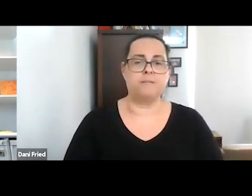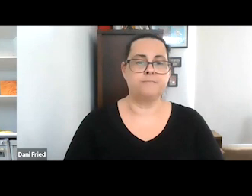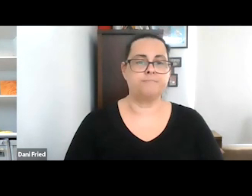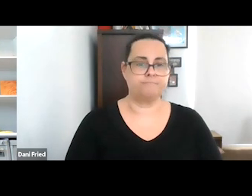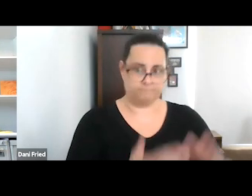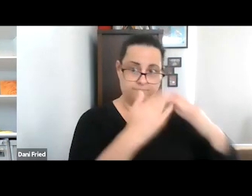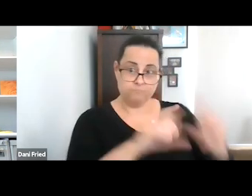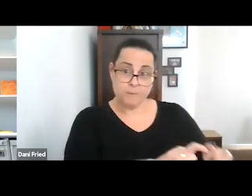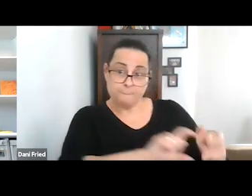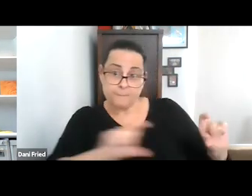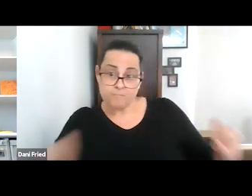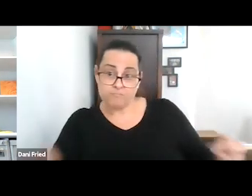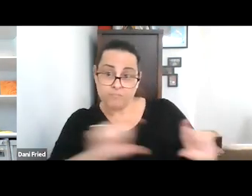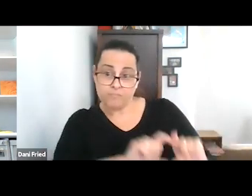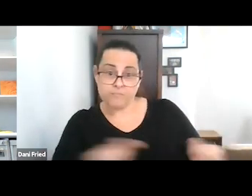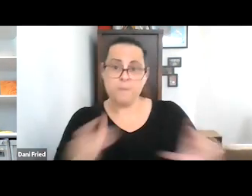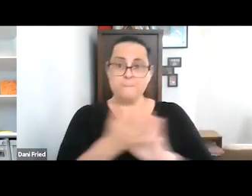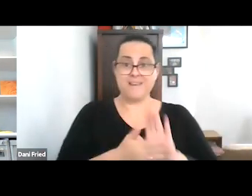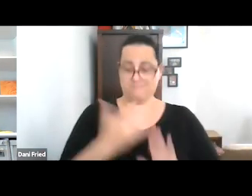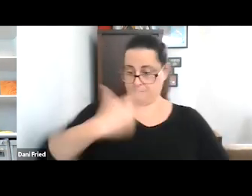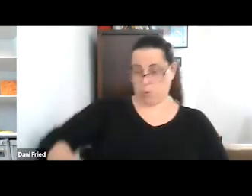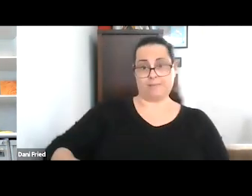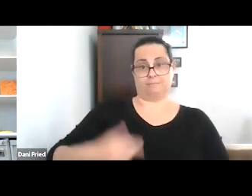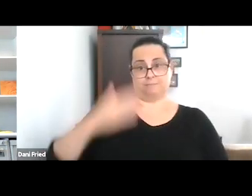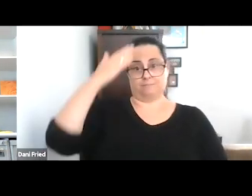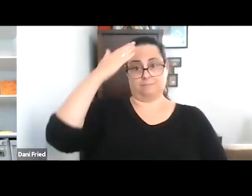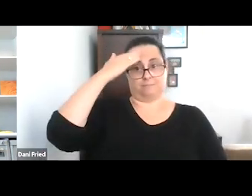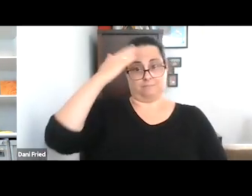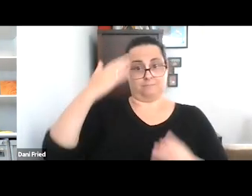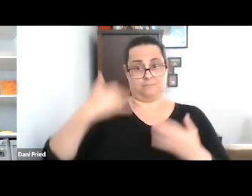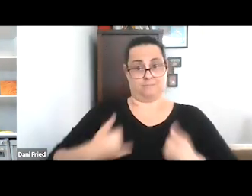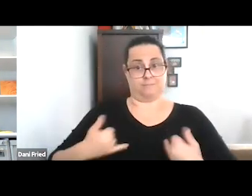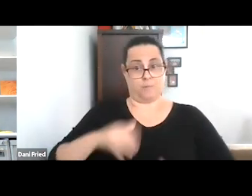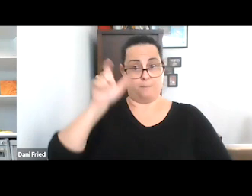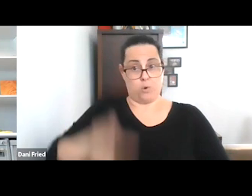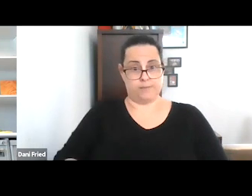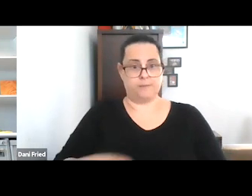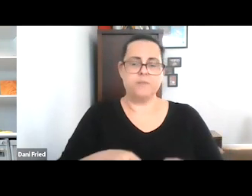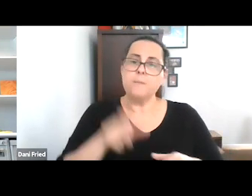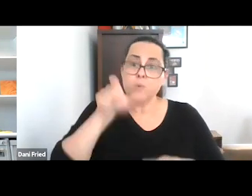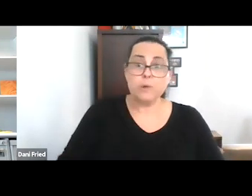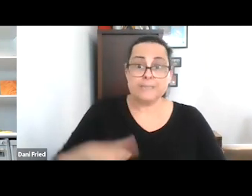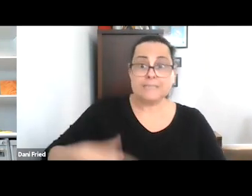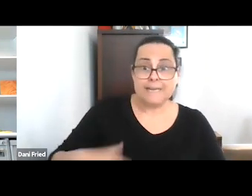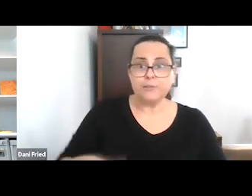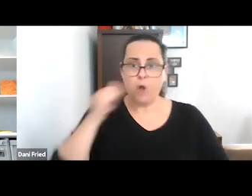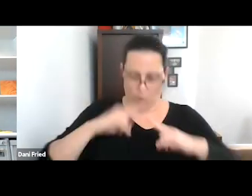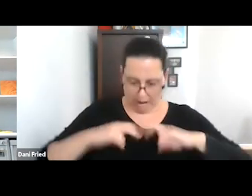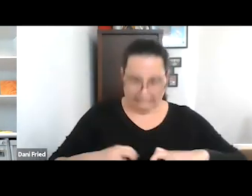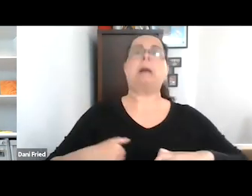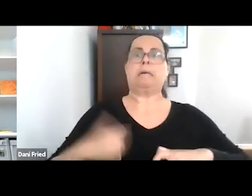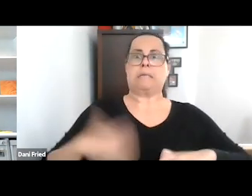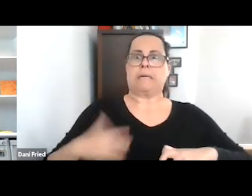the bottom at the patient side of the equation, the patient needs to have the ability to perceive the